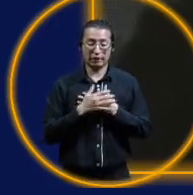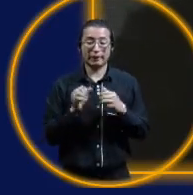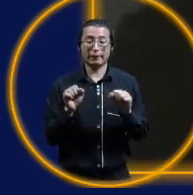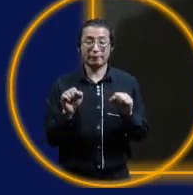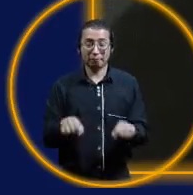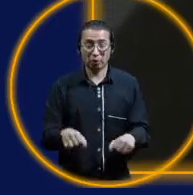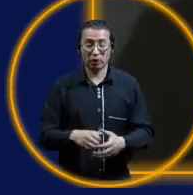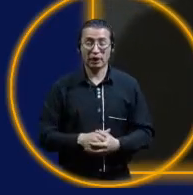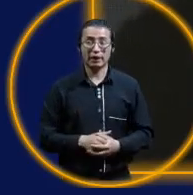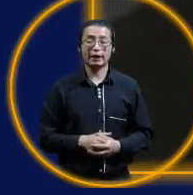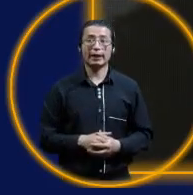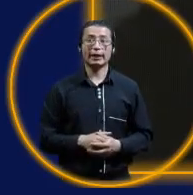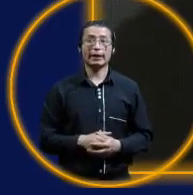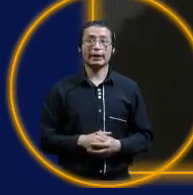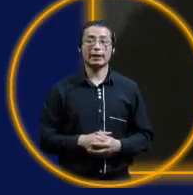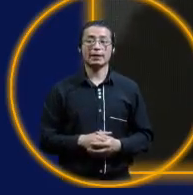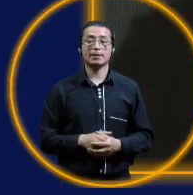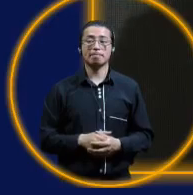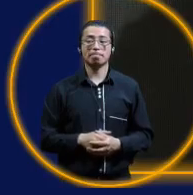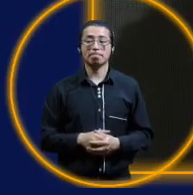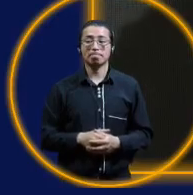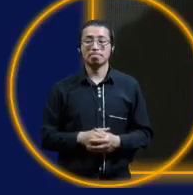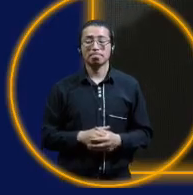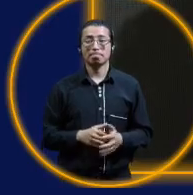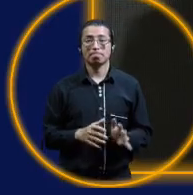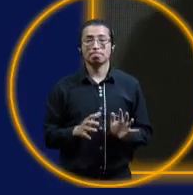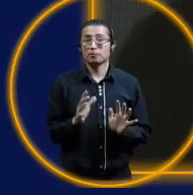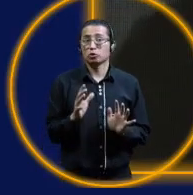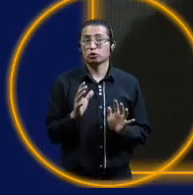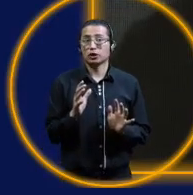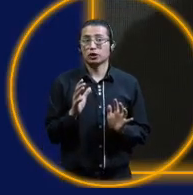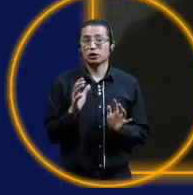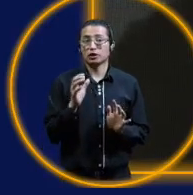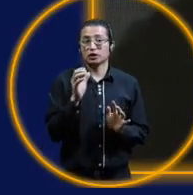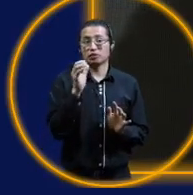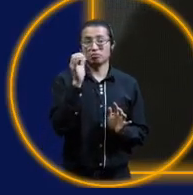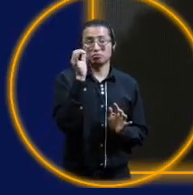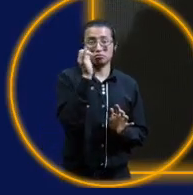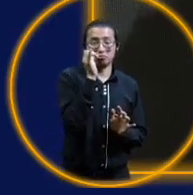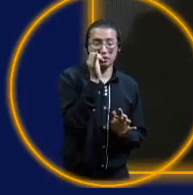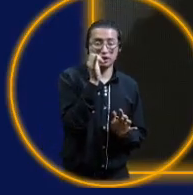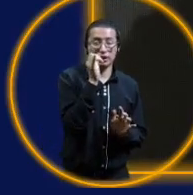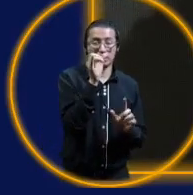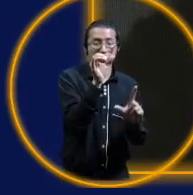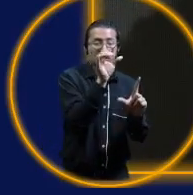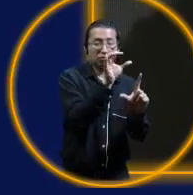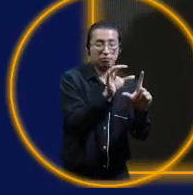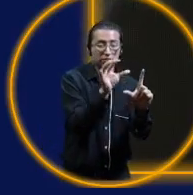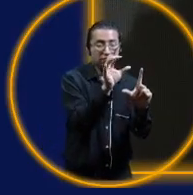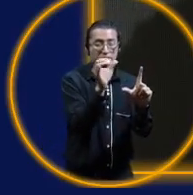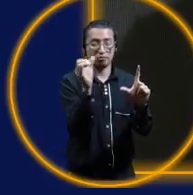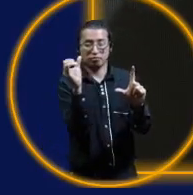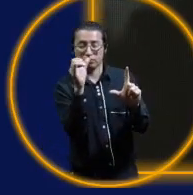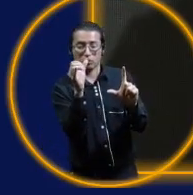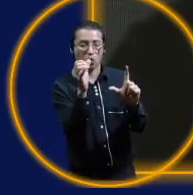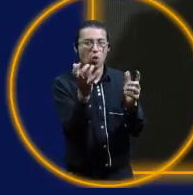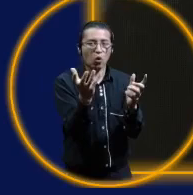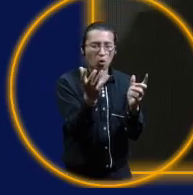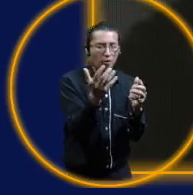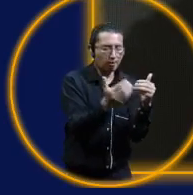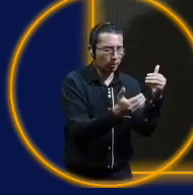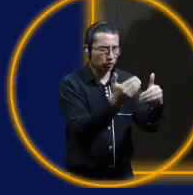way of like shooting a video, or like just different inspiration than social media, which can get